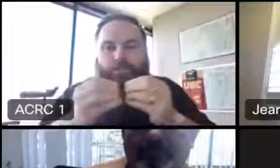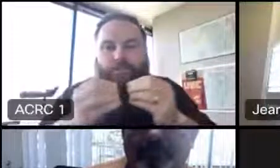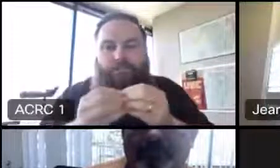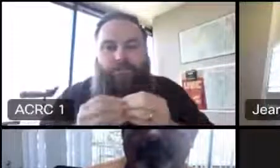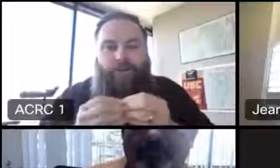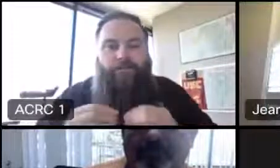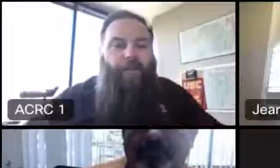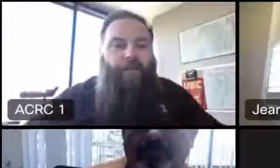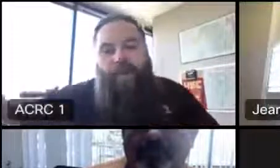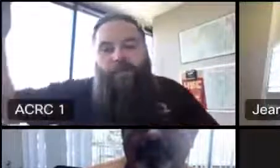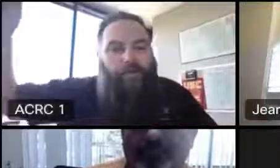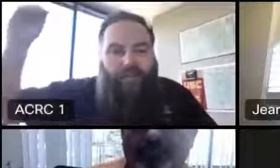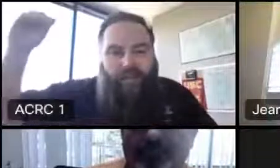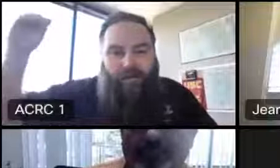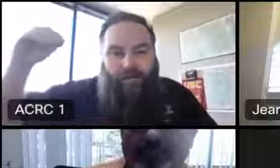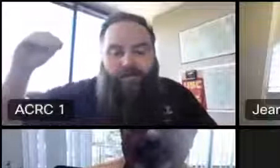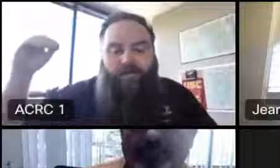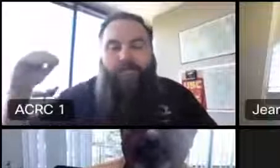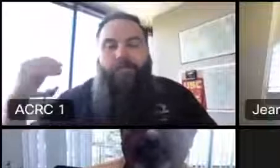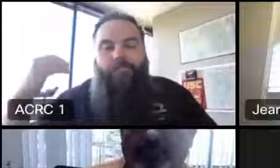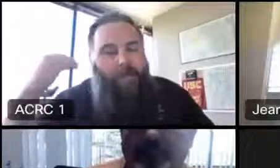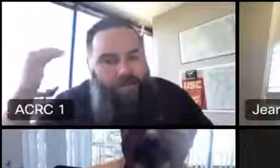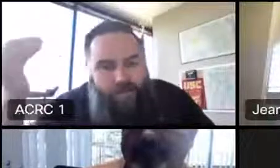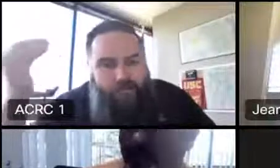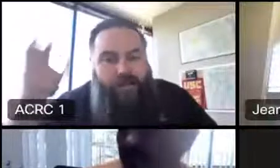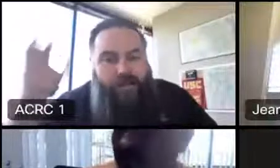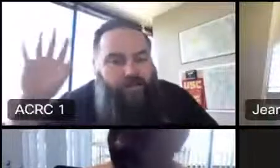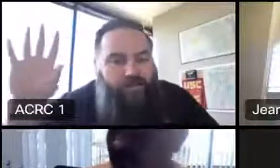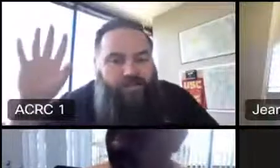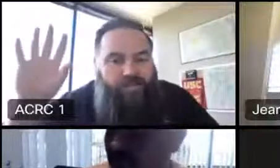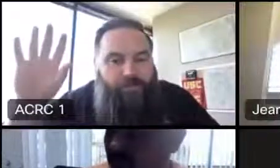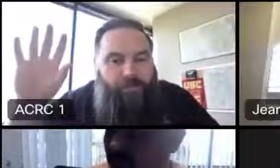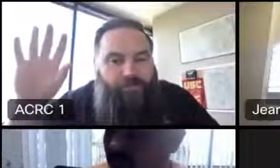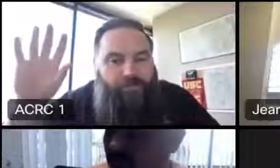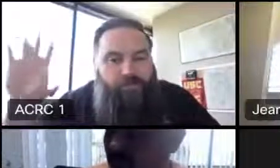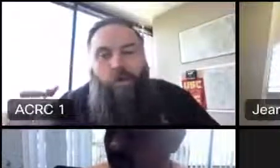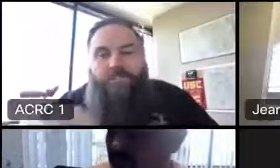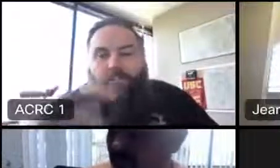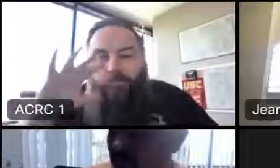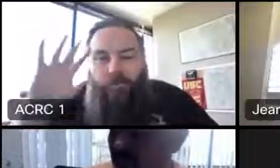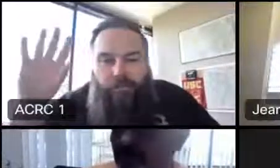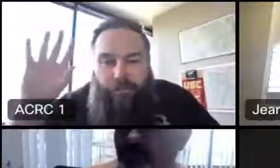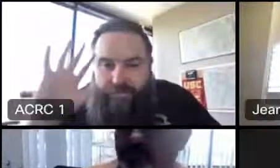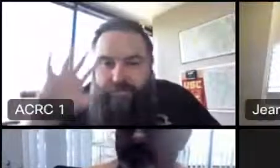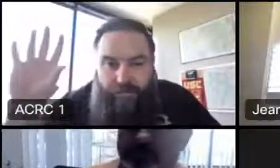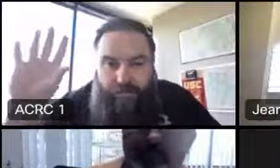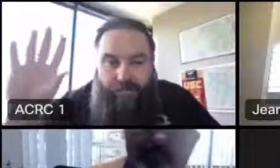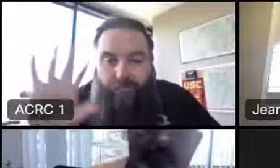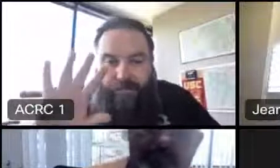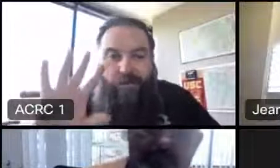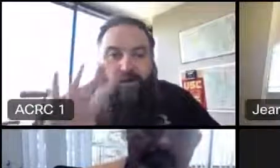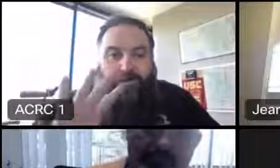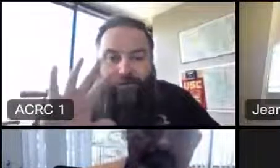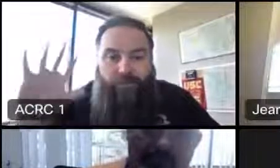those transportation providers. Hey, you can take on this. Again, many transportation providers, once we put the message out there